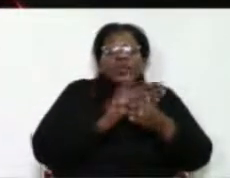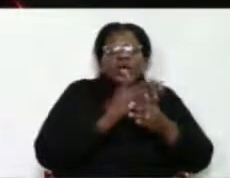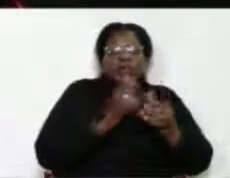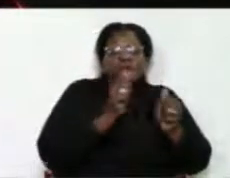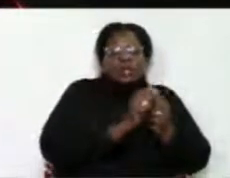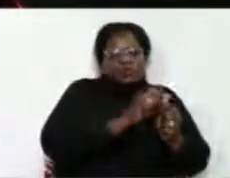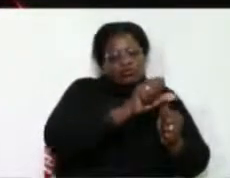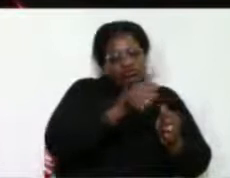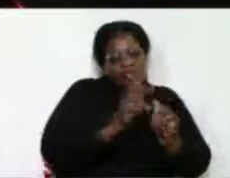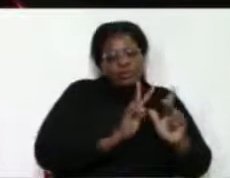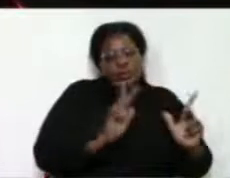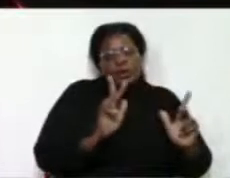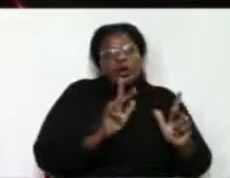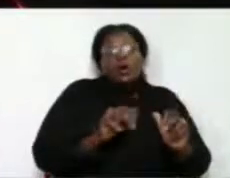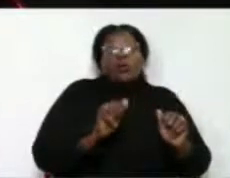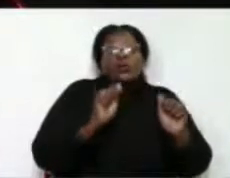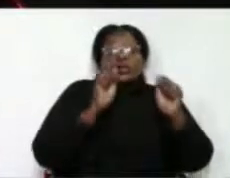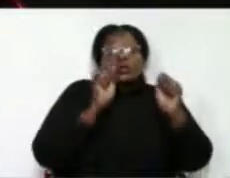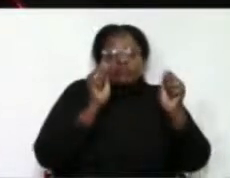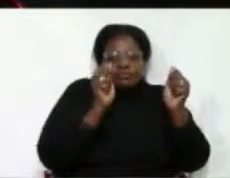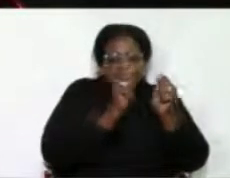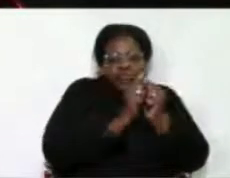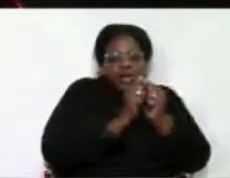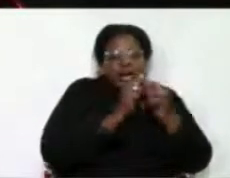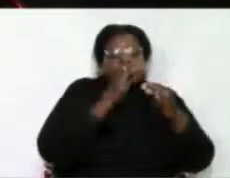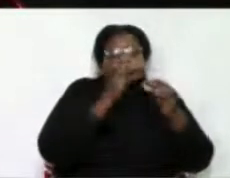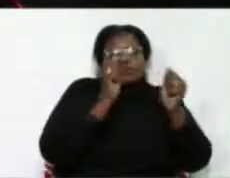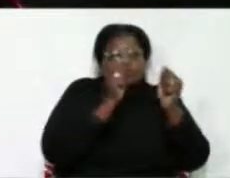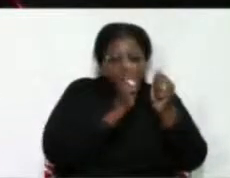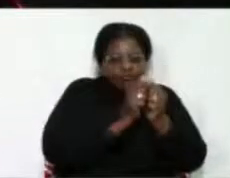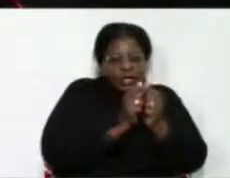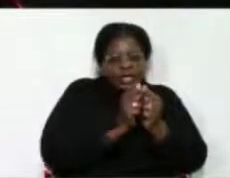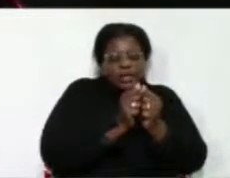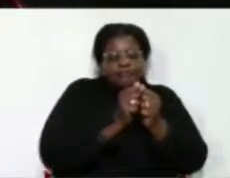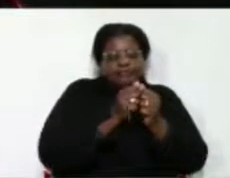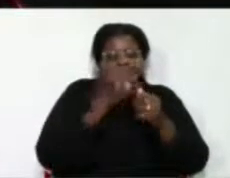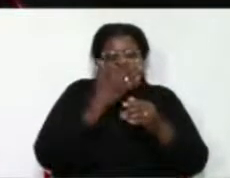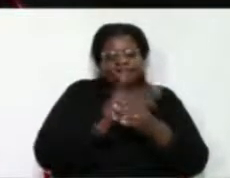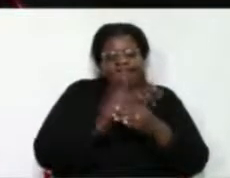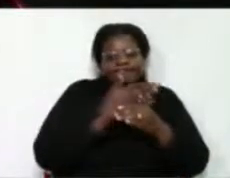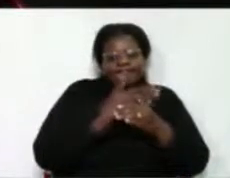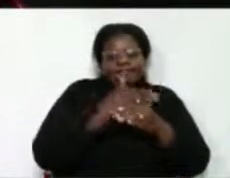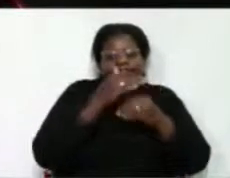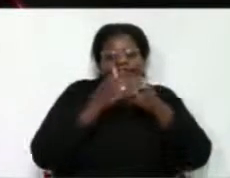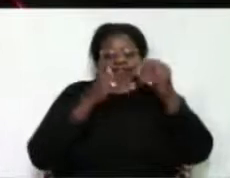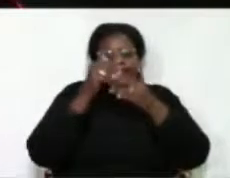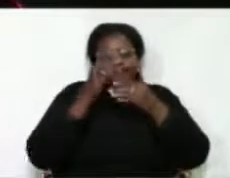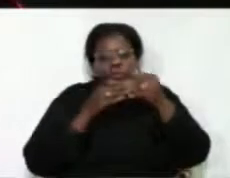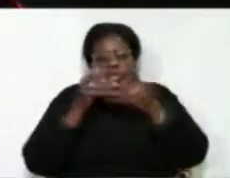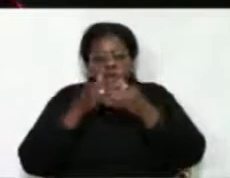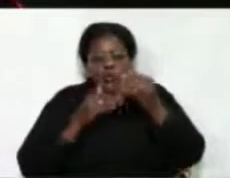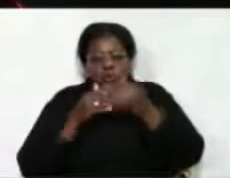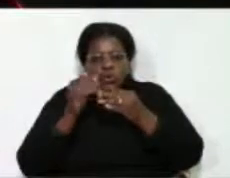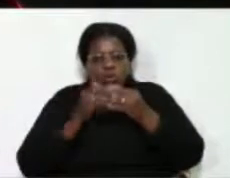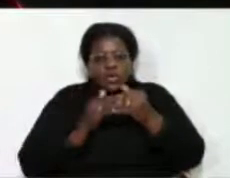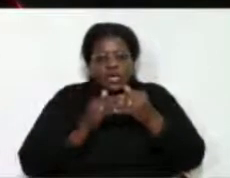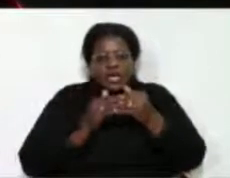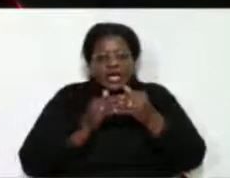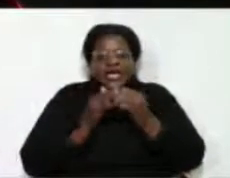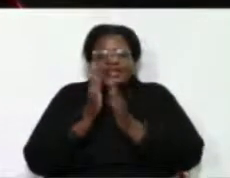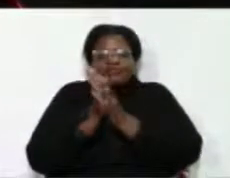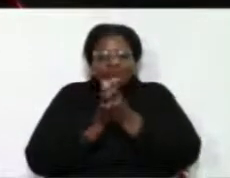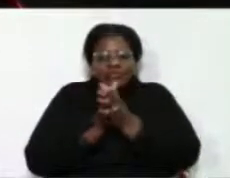them, or they bring a certain set of skills to be a part of the business, like they bring something. Yeah. But a collaboration might be, and I've got